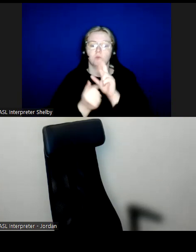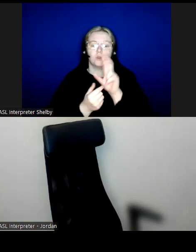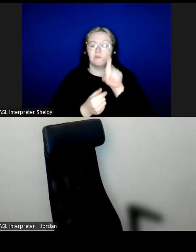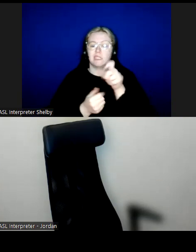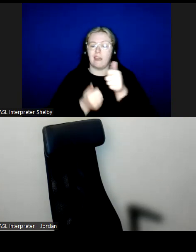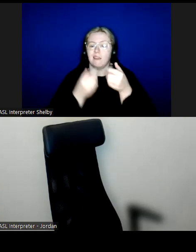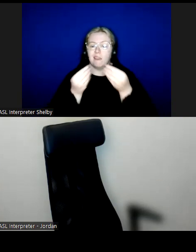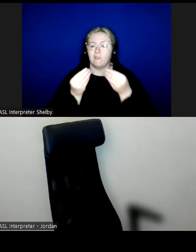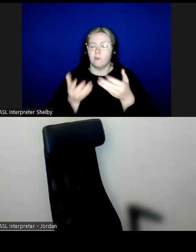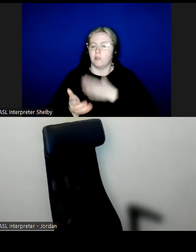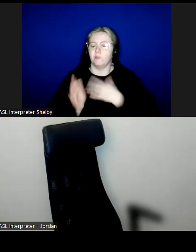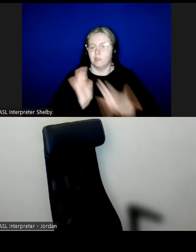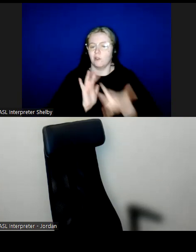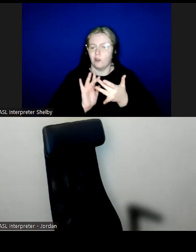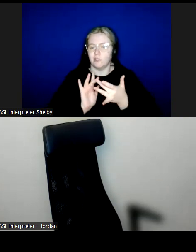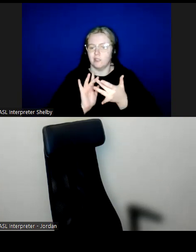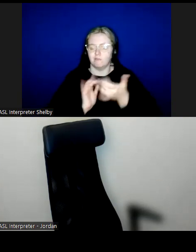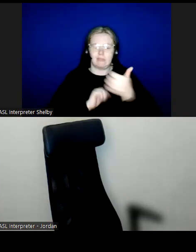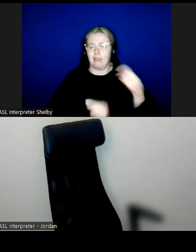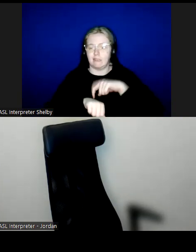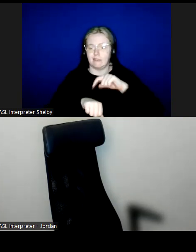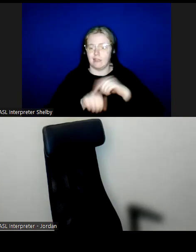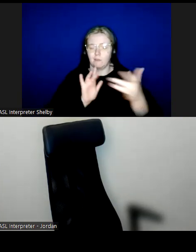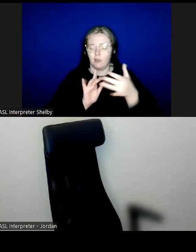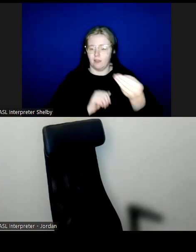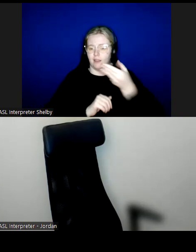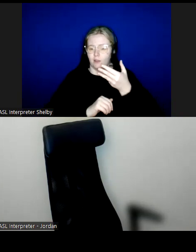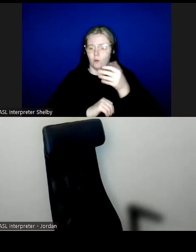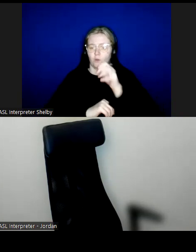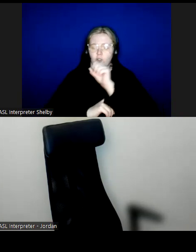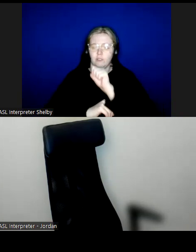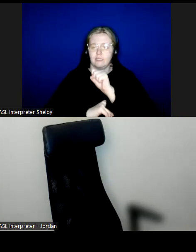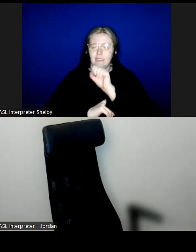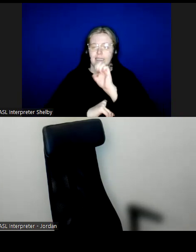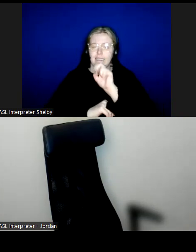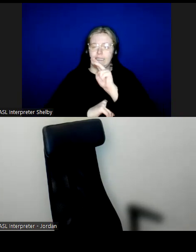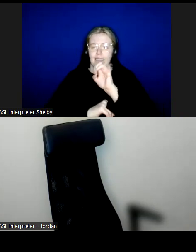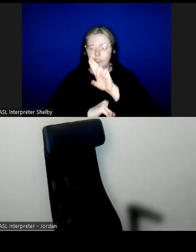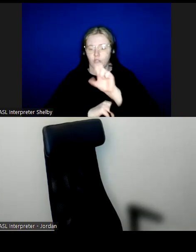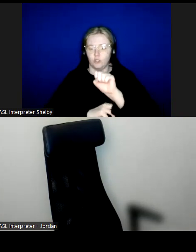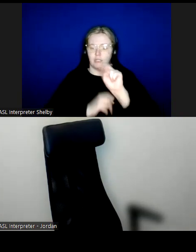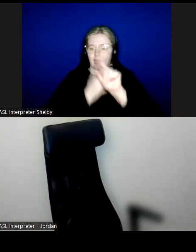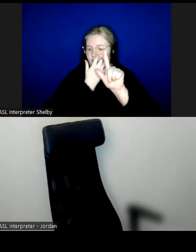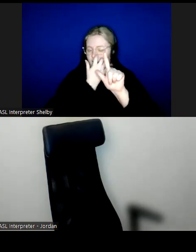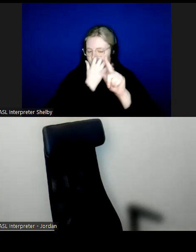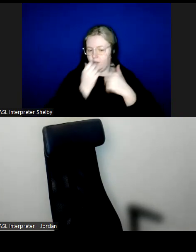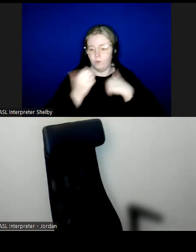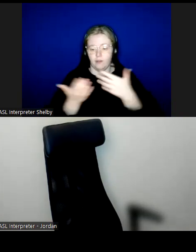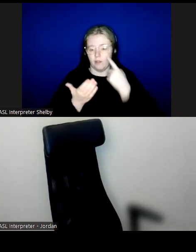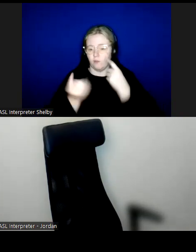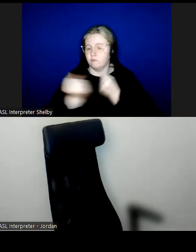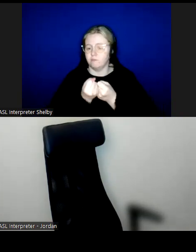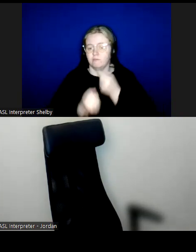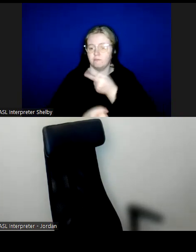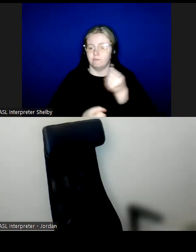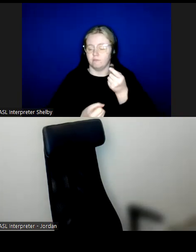just beforehand, please don't hesitate to reach out to Seniors NL. We are here to help and support you.